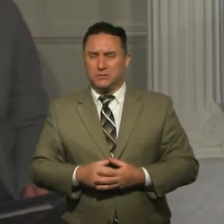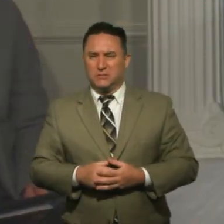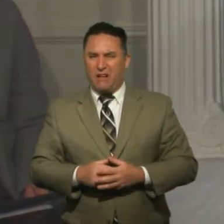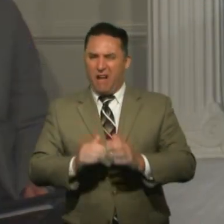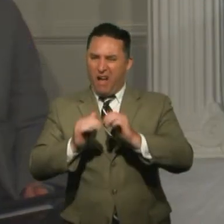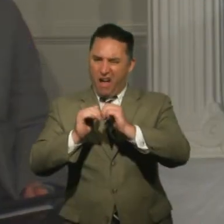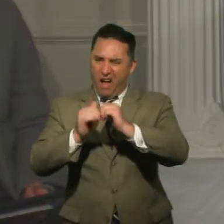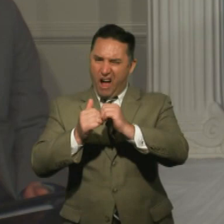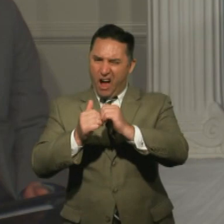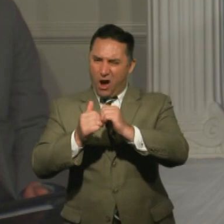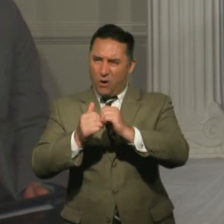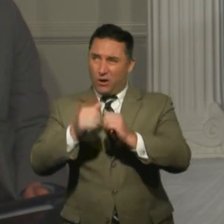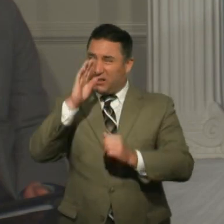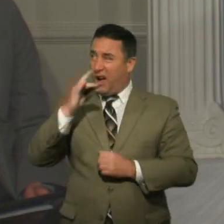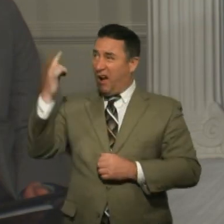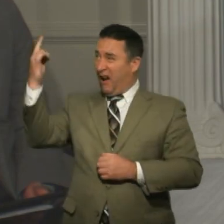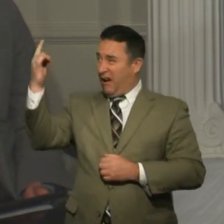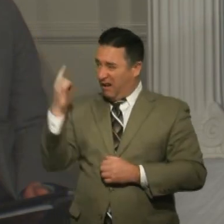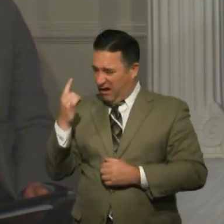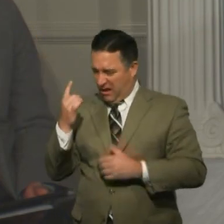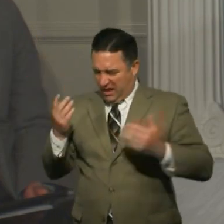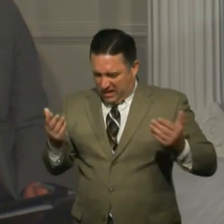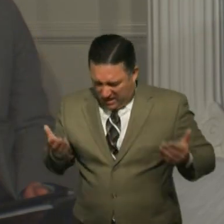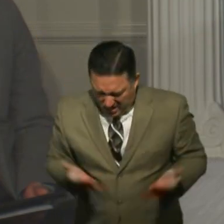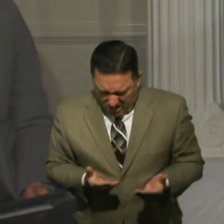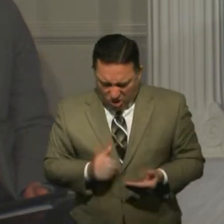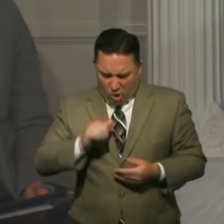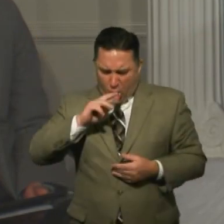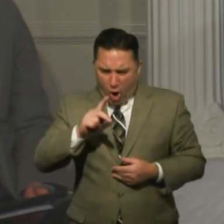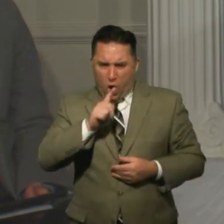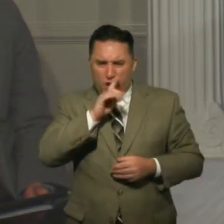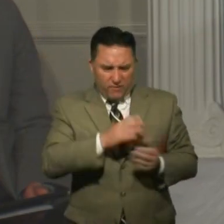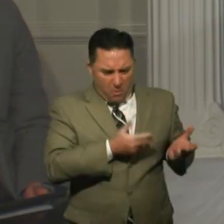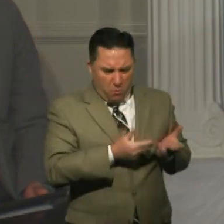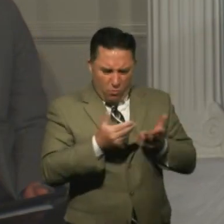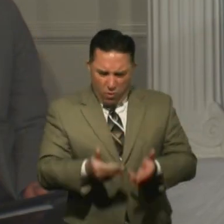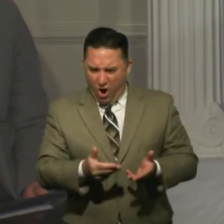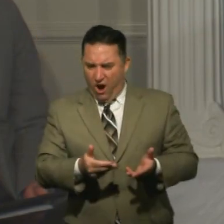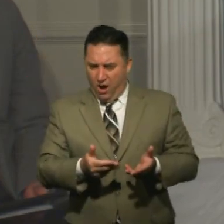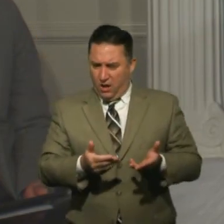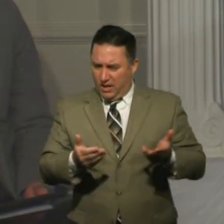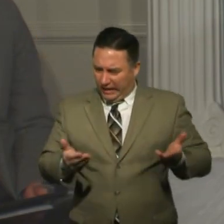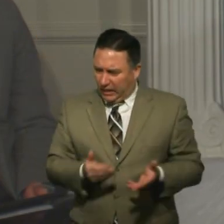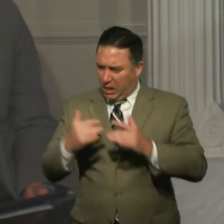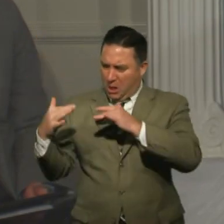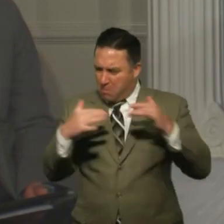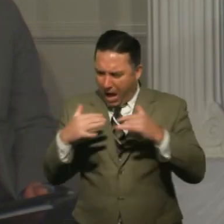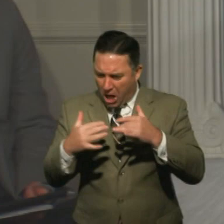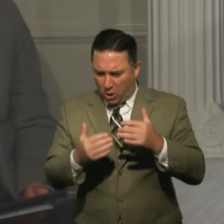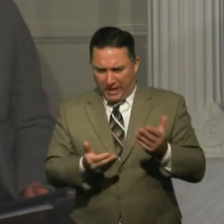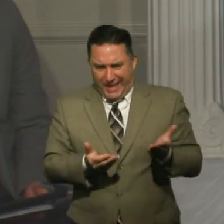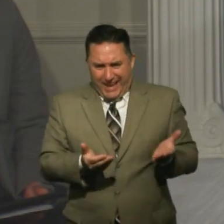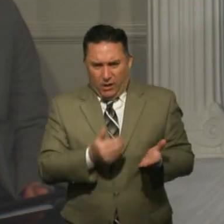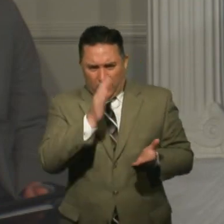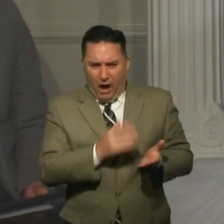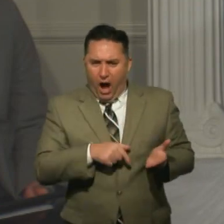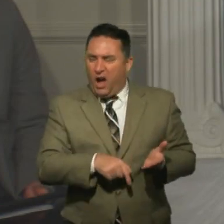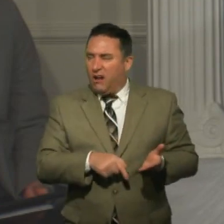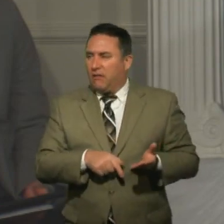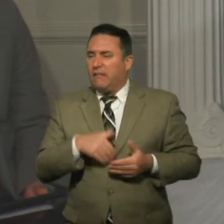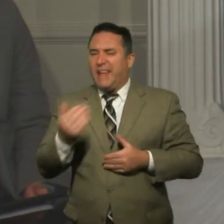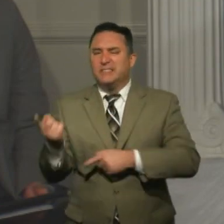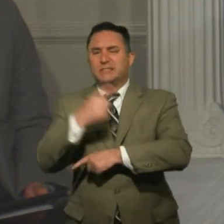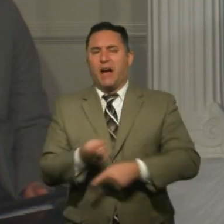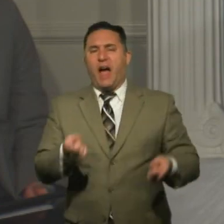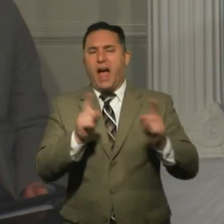the world did they have the presence of God? They had the actual Ark of the Covenant on the front lines of the battle, and the next day they